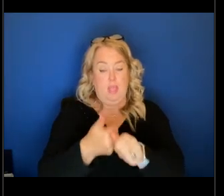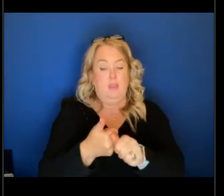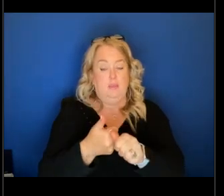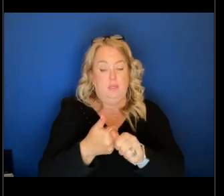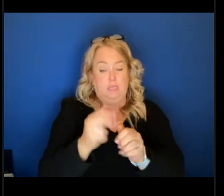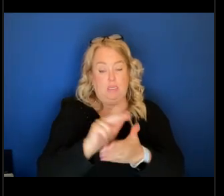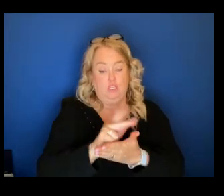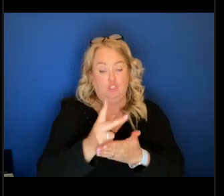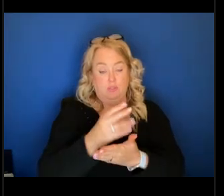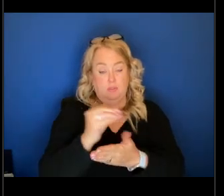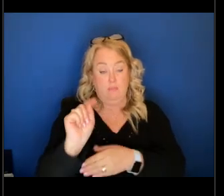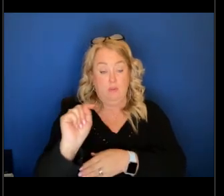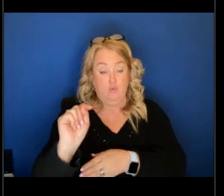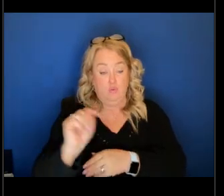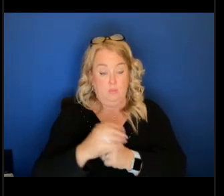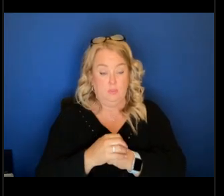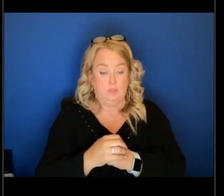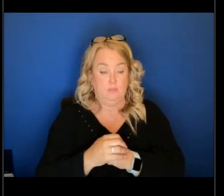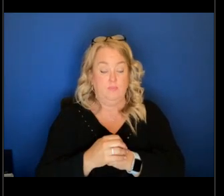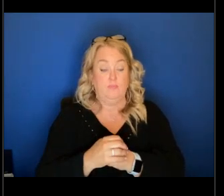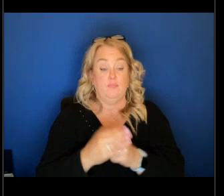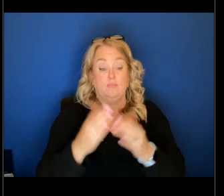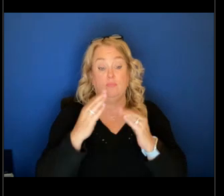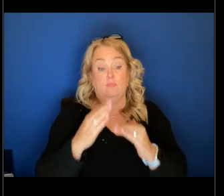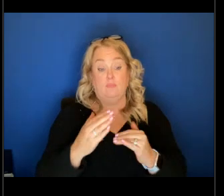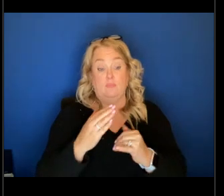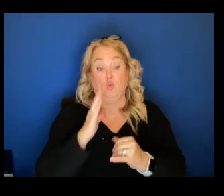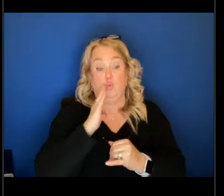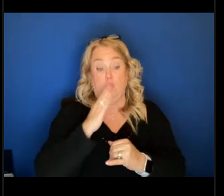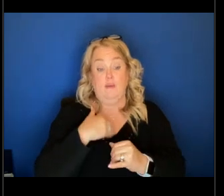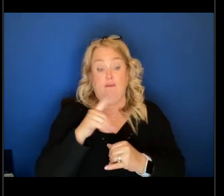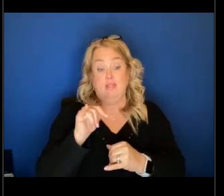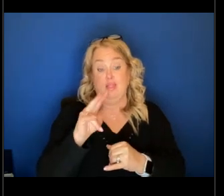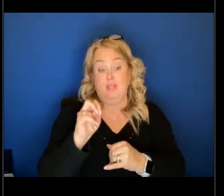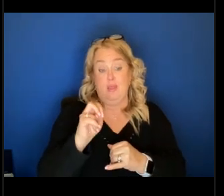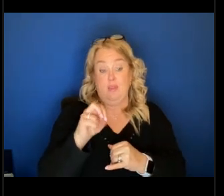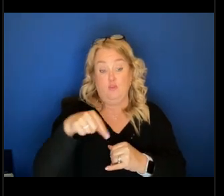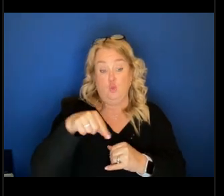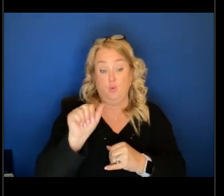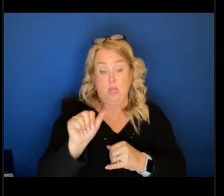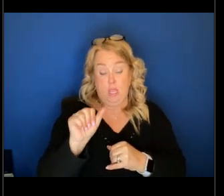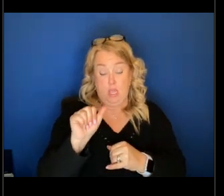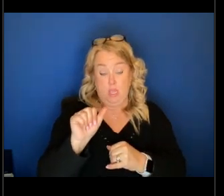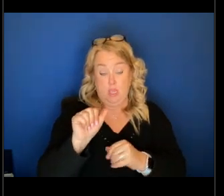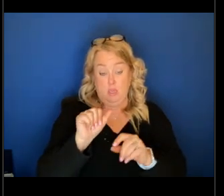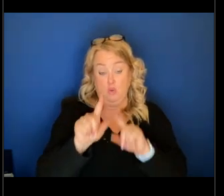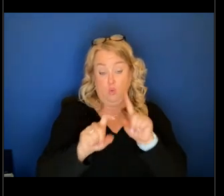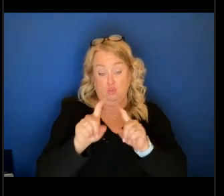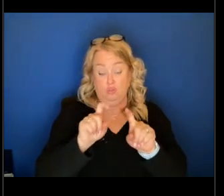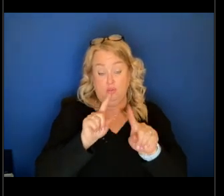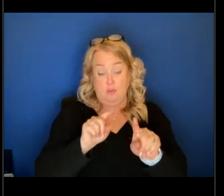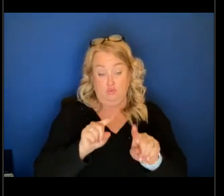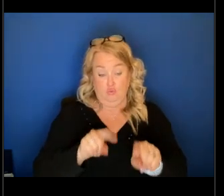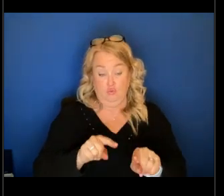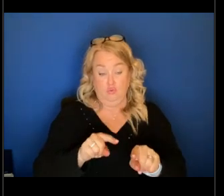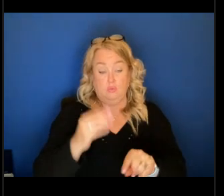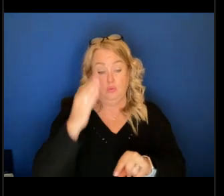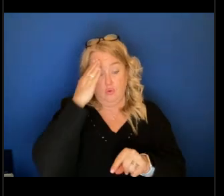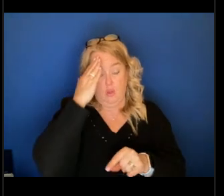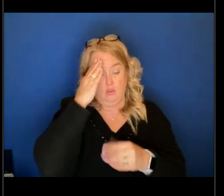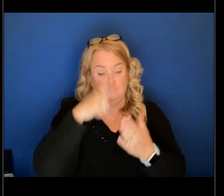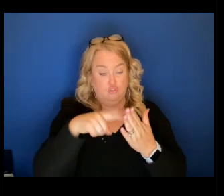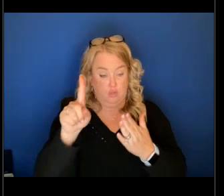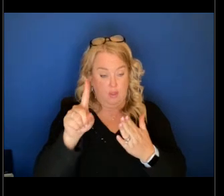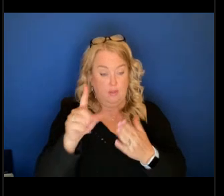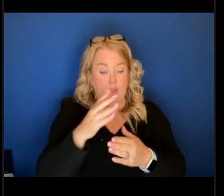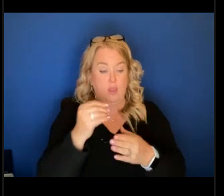and bathrooms. And then we will follow that with the live Q&A session, the knowledge check review,